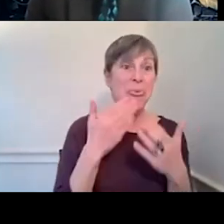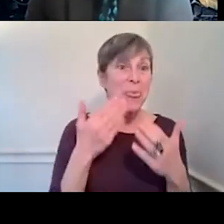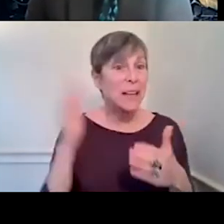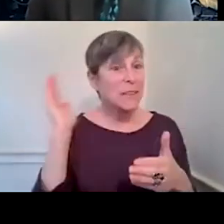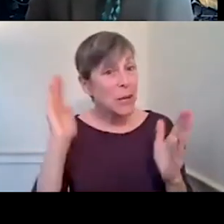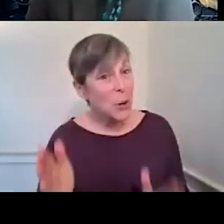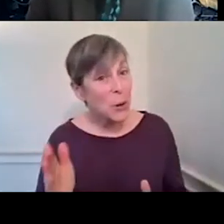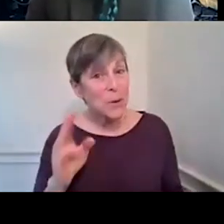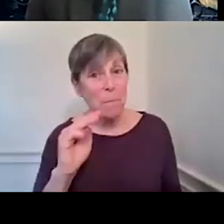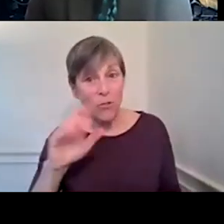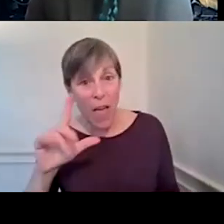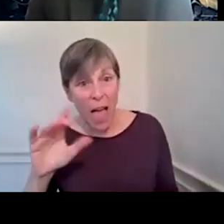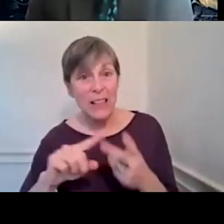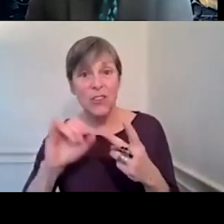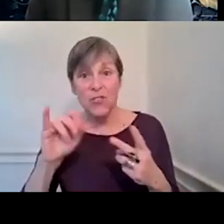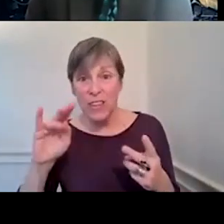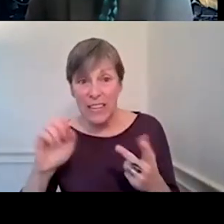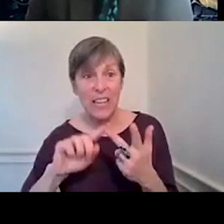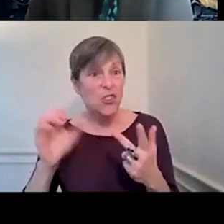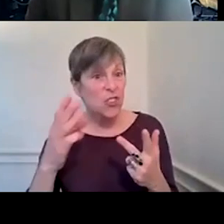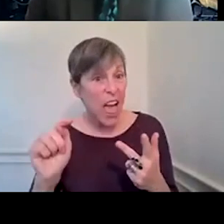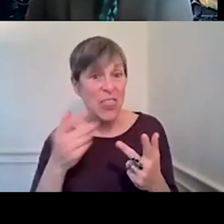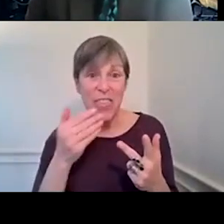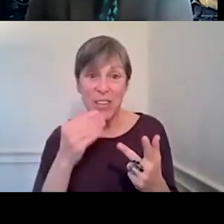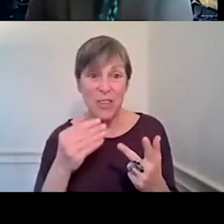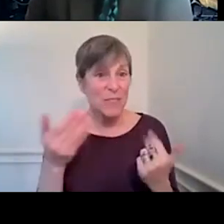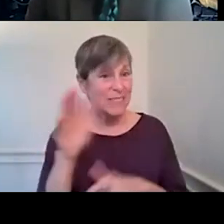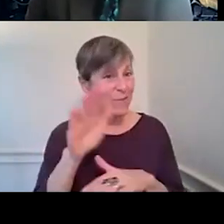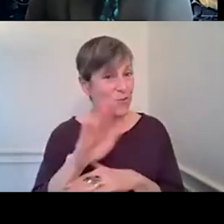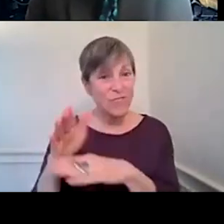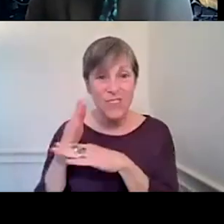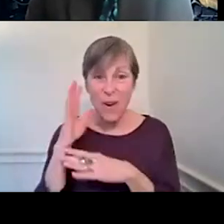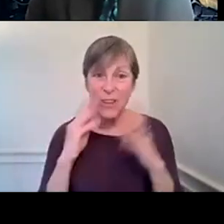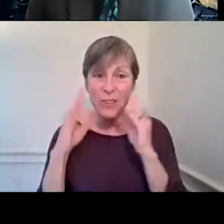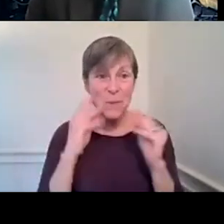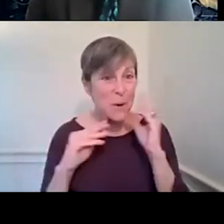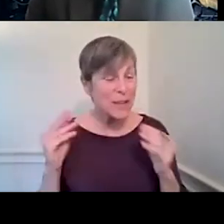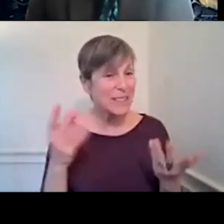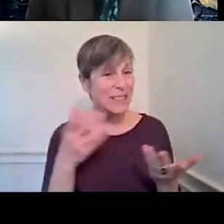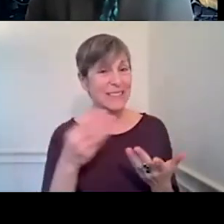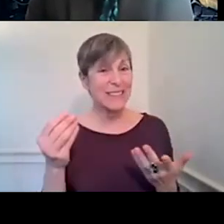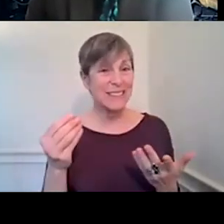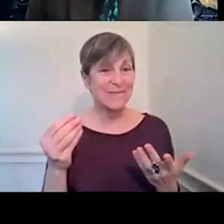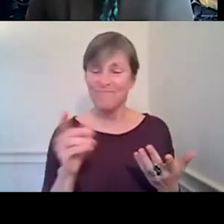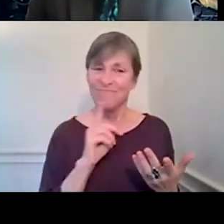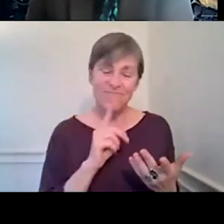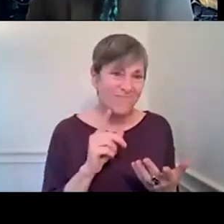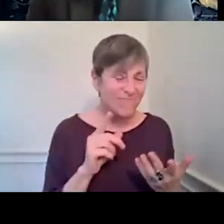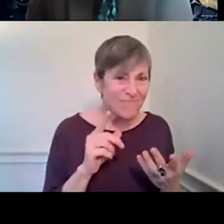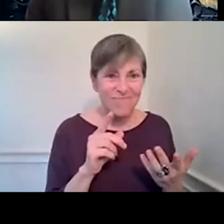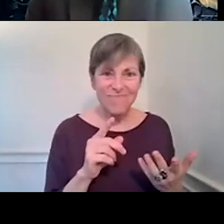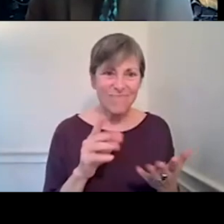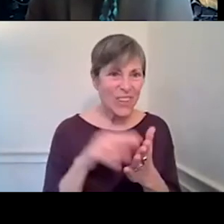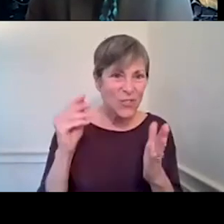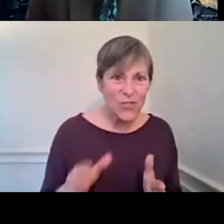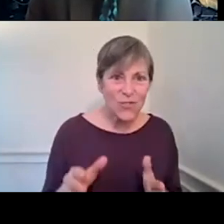speakers, Michelle, Jeannie, Chet, really appreciate you spending the time and sharing your experience and, you know, giving the students and